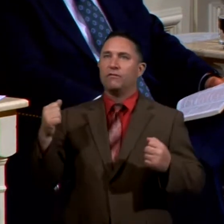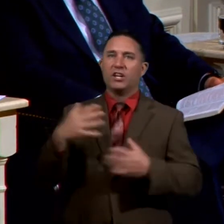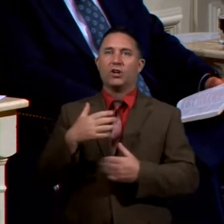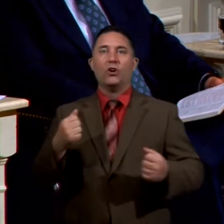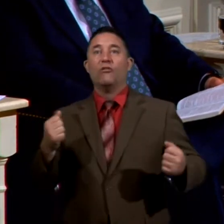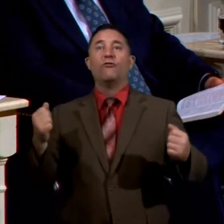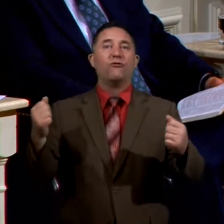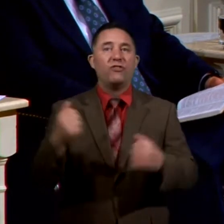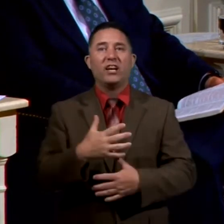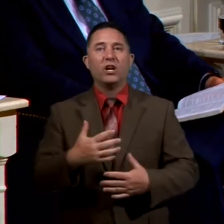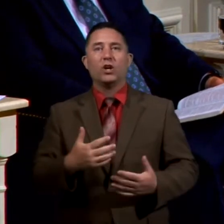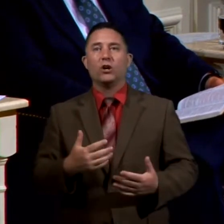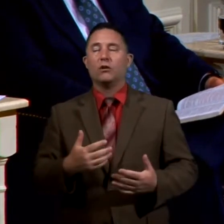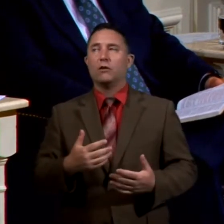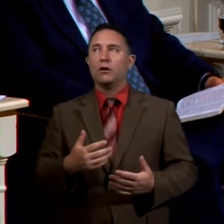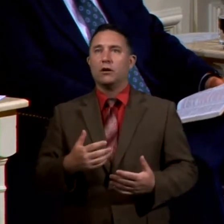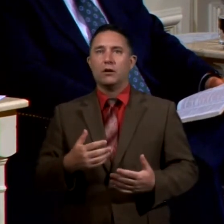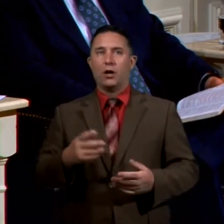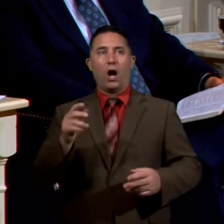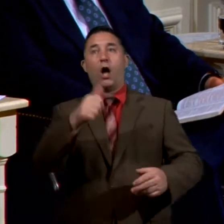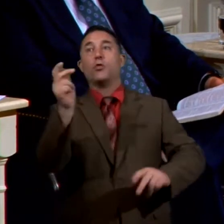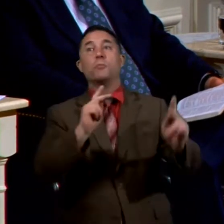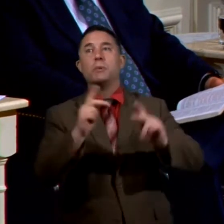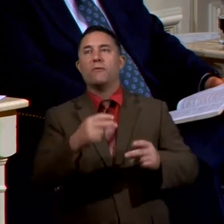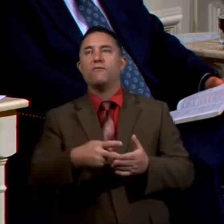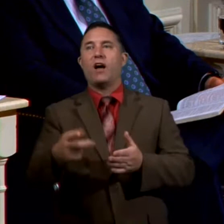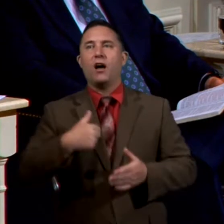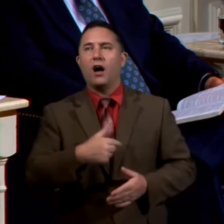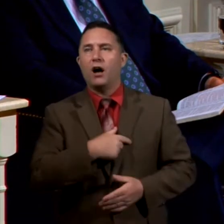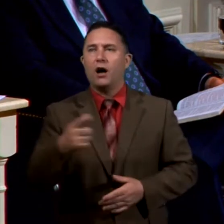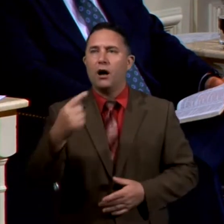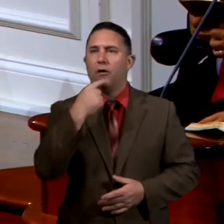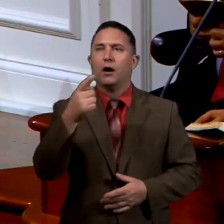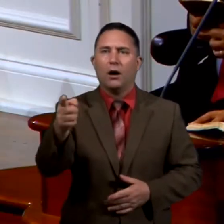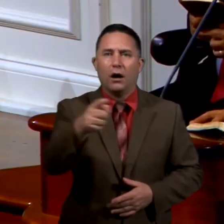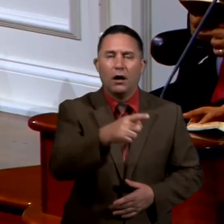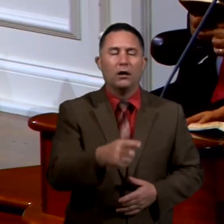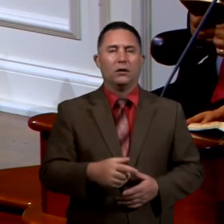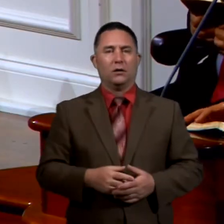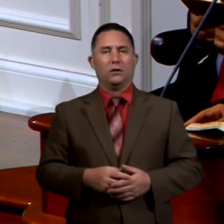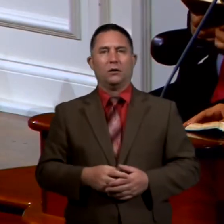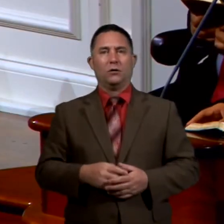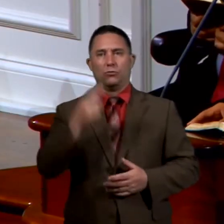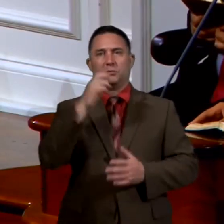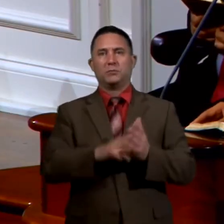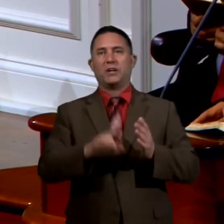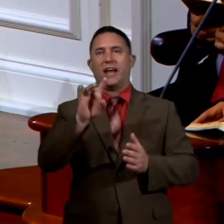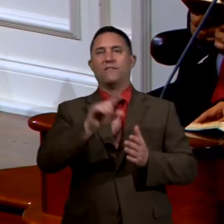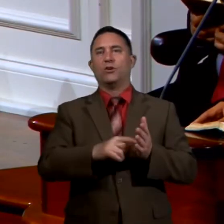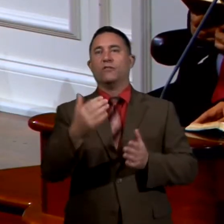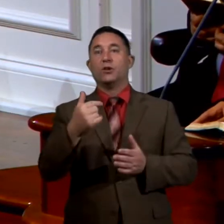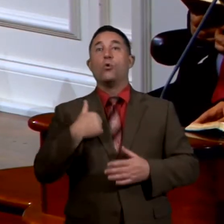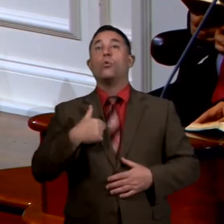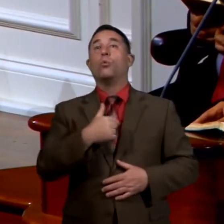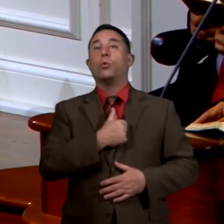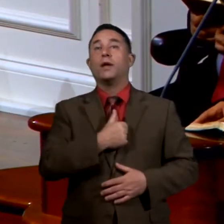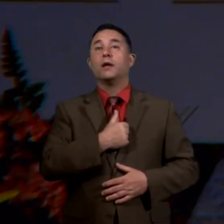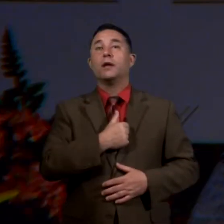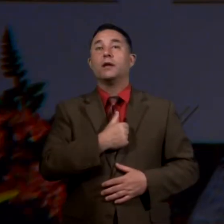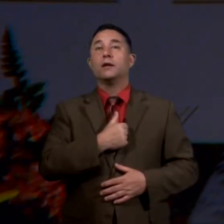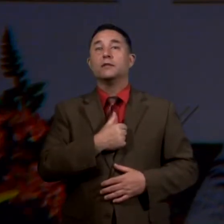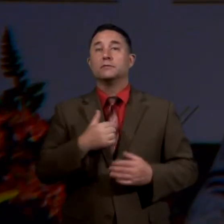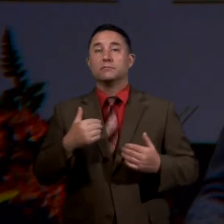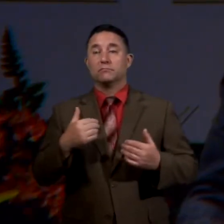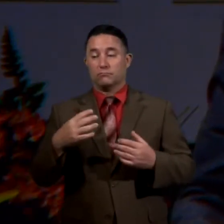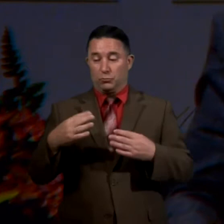Fear of those that will fail us. Romans 8, verse 15, the Bible says, for we have